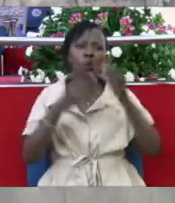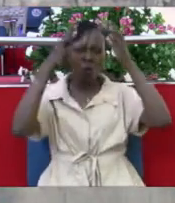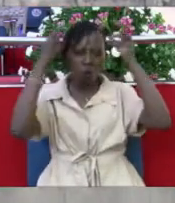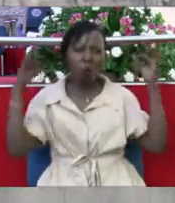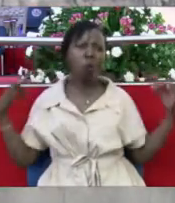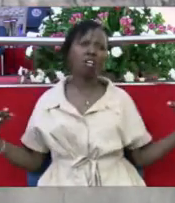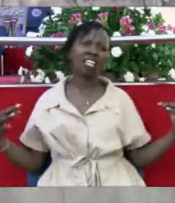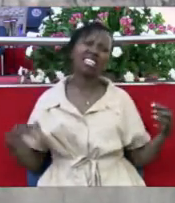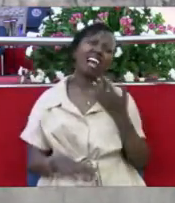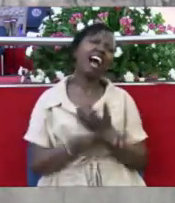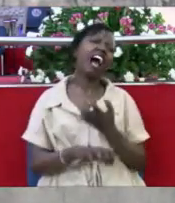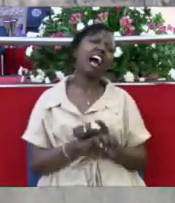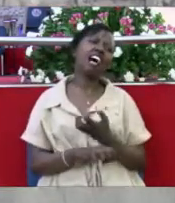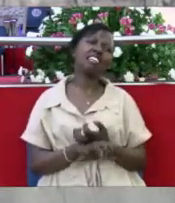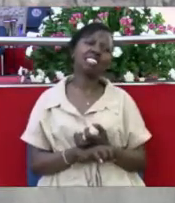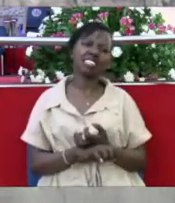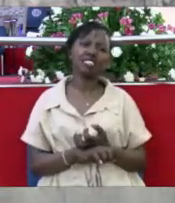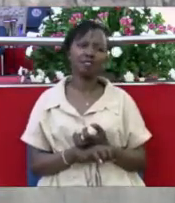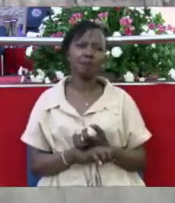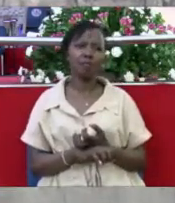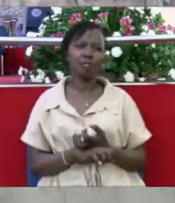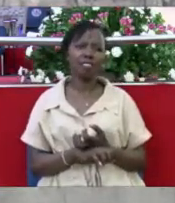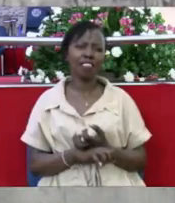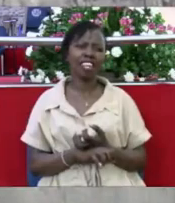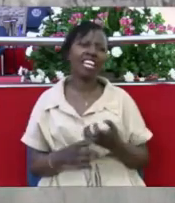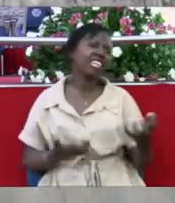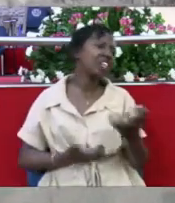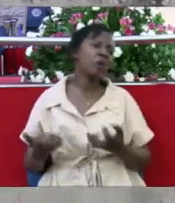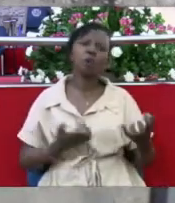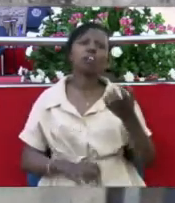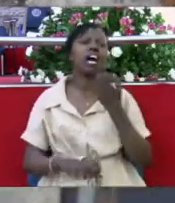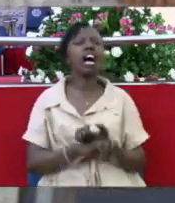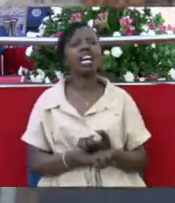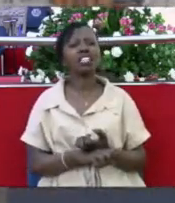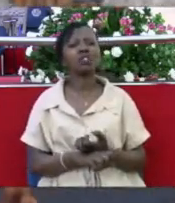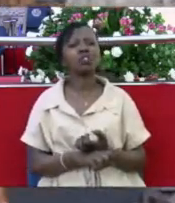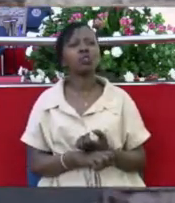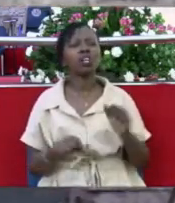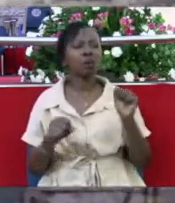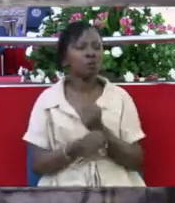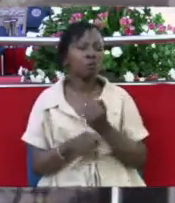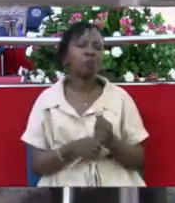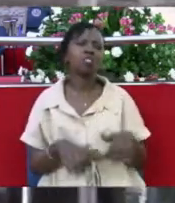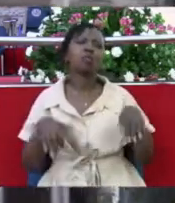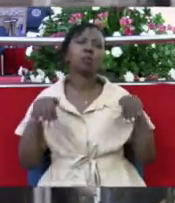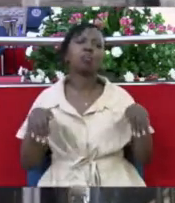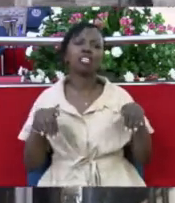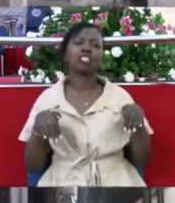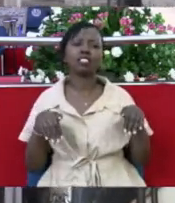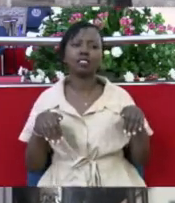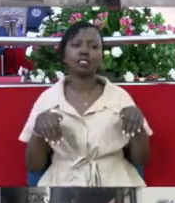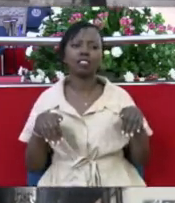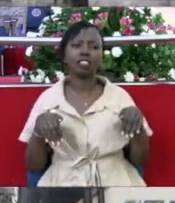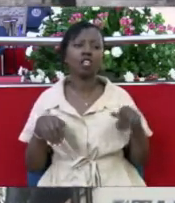is inconveniencing. Kungojea kufanya in harusi. Fact, in this economy, katika uchumi huu, the convenience thing, the